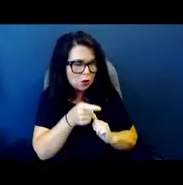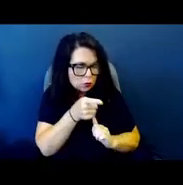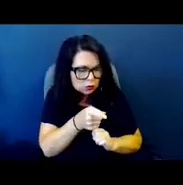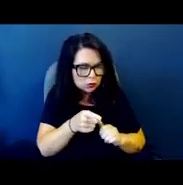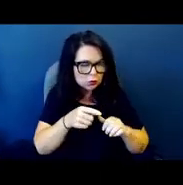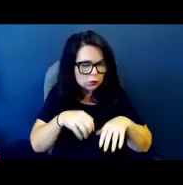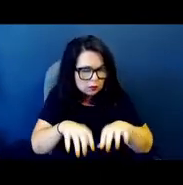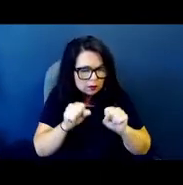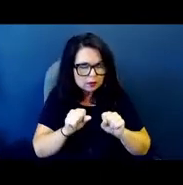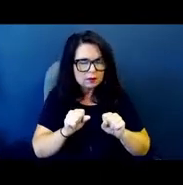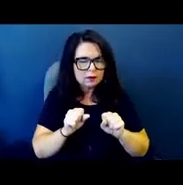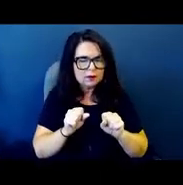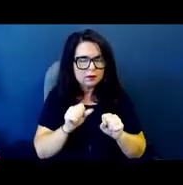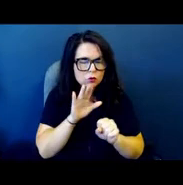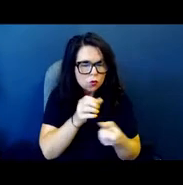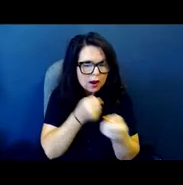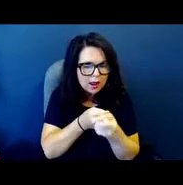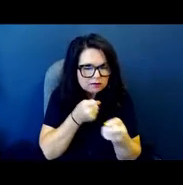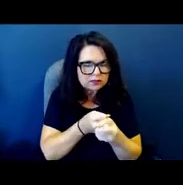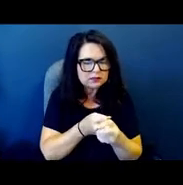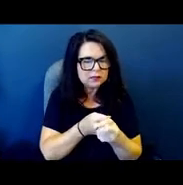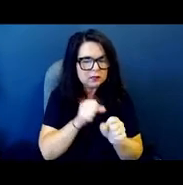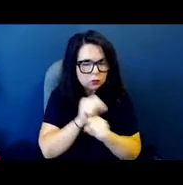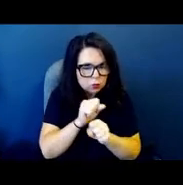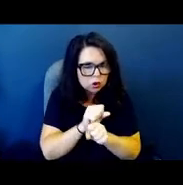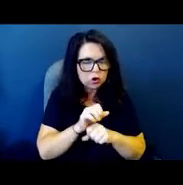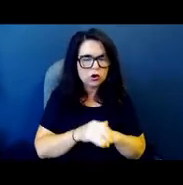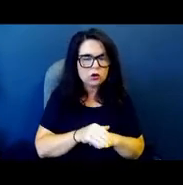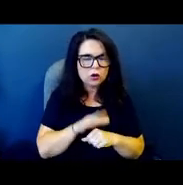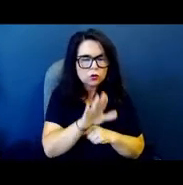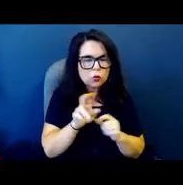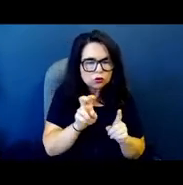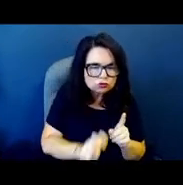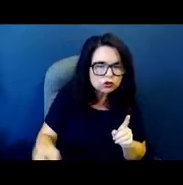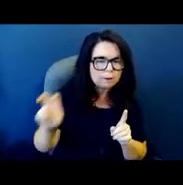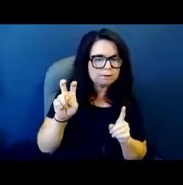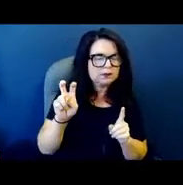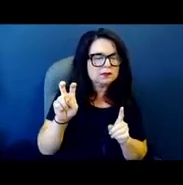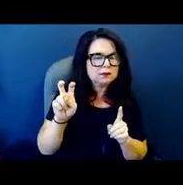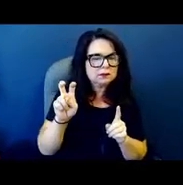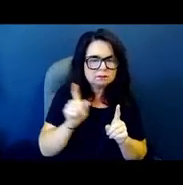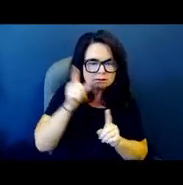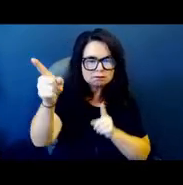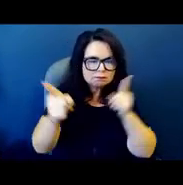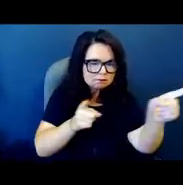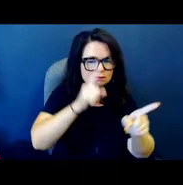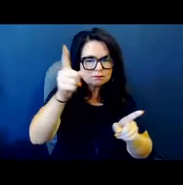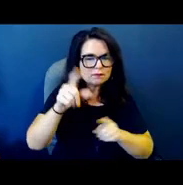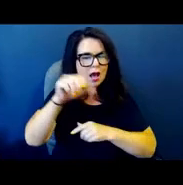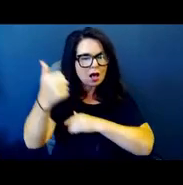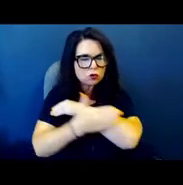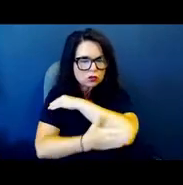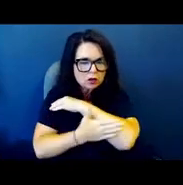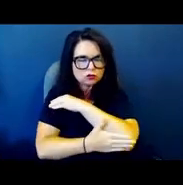or the trips that you've taken abroad to advocate for, you